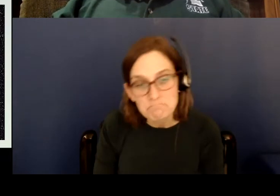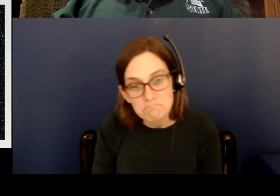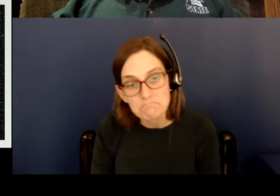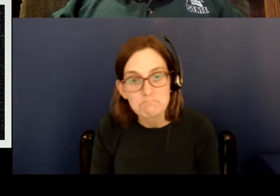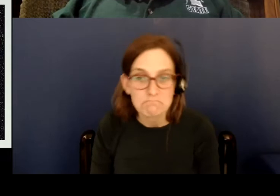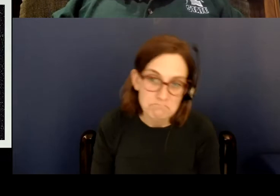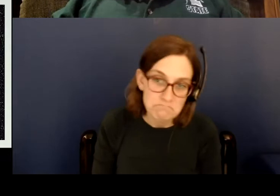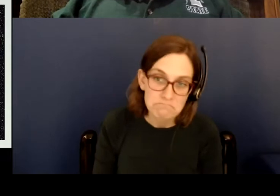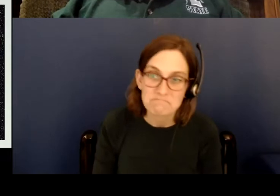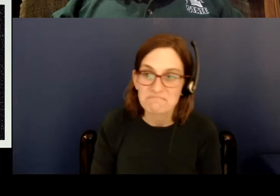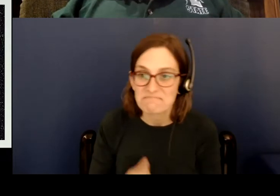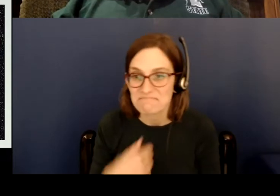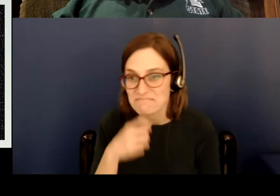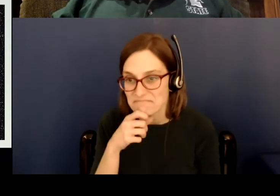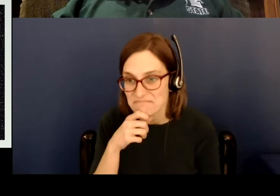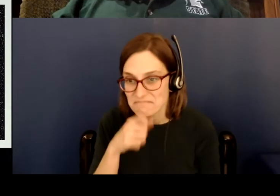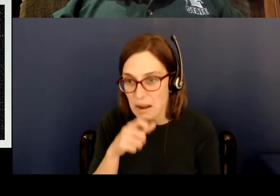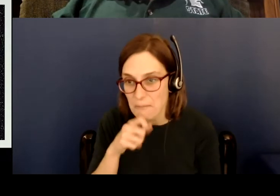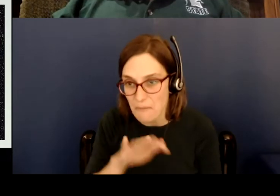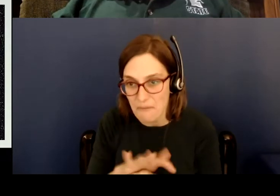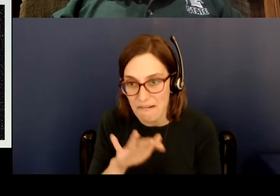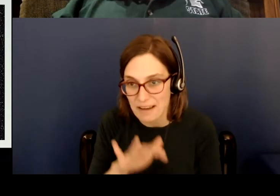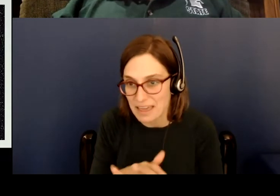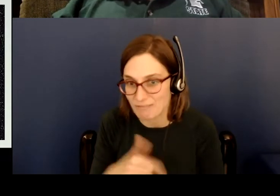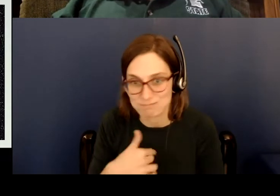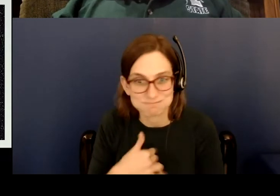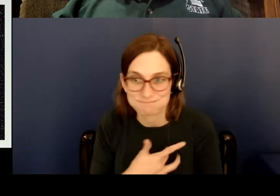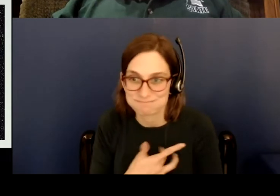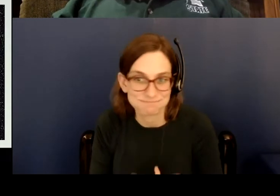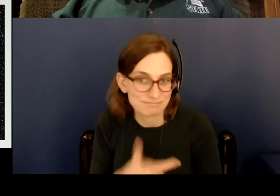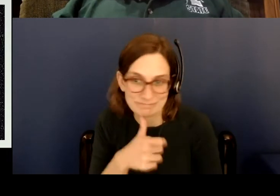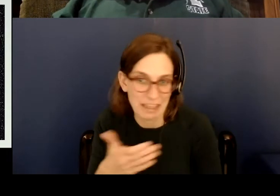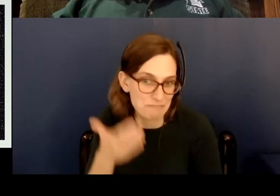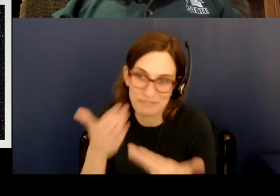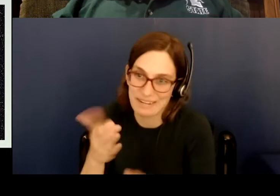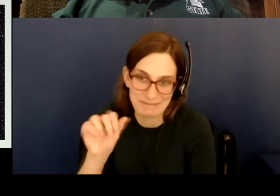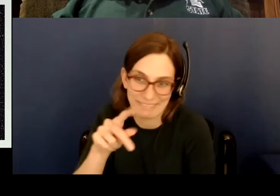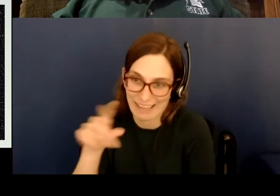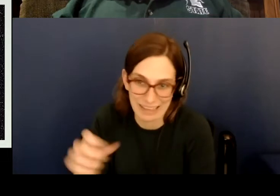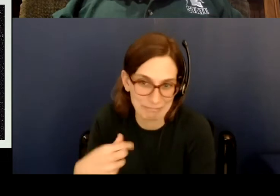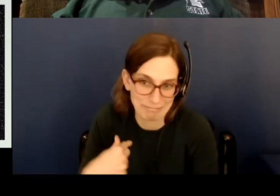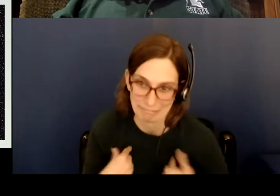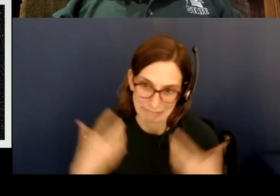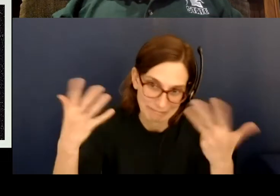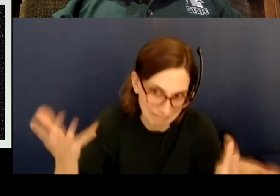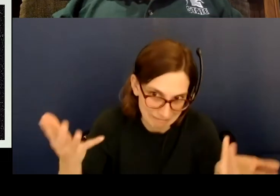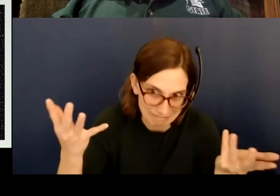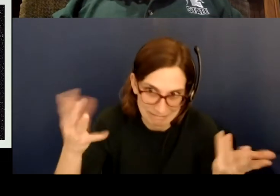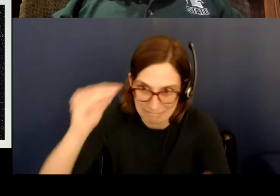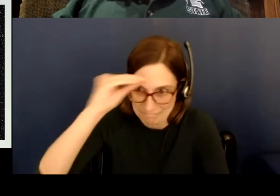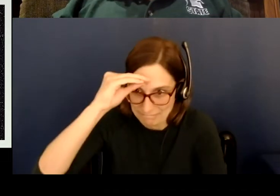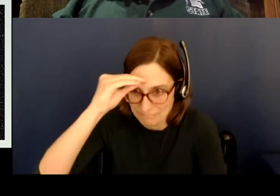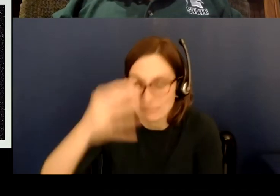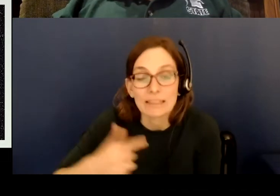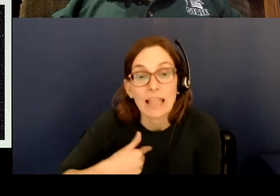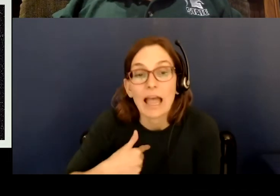I am old enough that I'm not a app recommender. There's so many. I would love